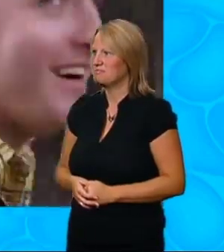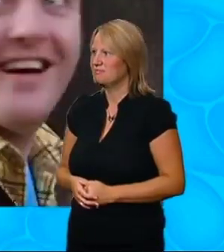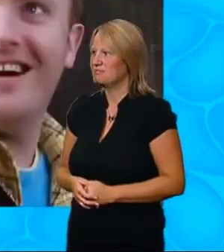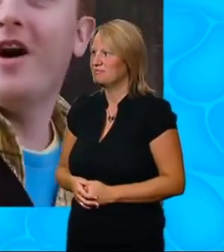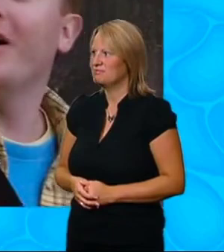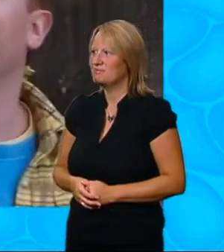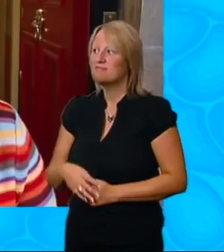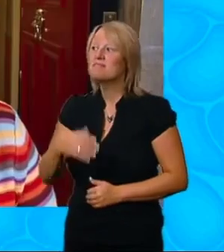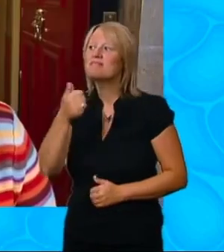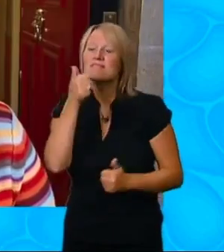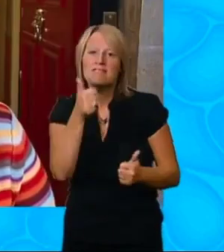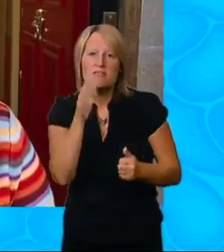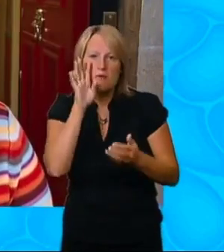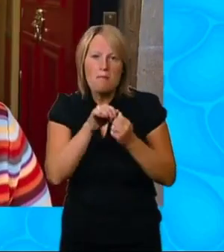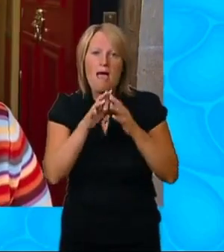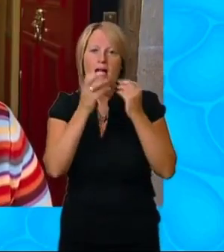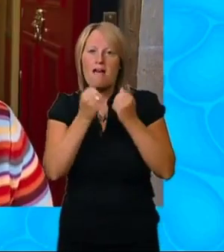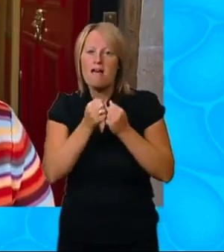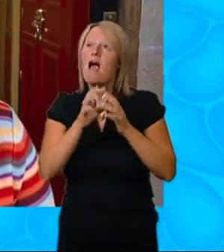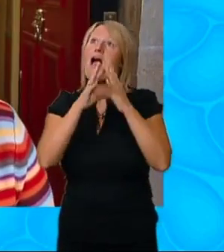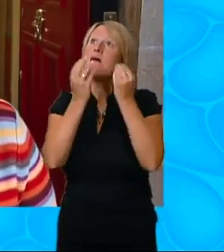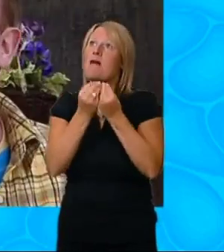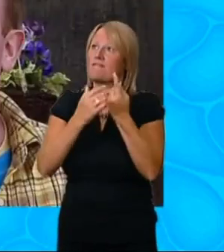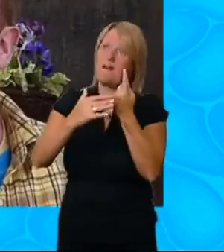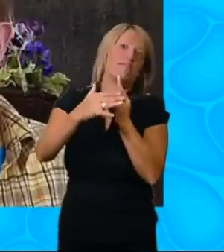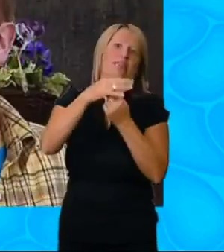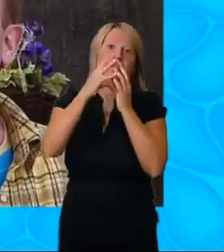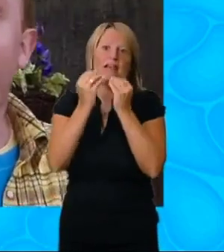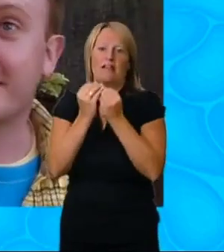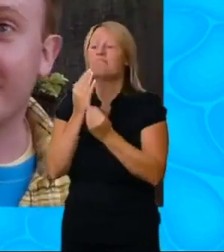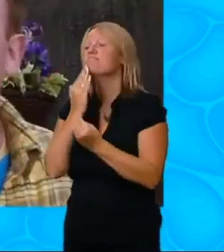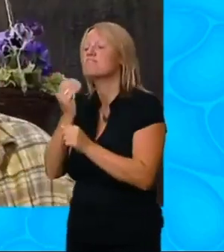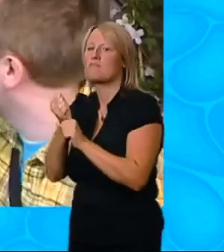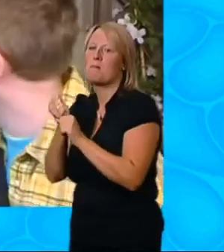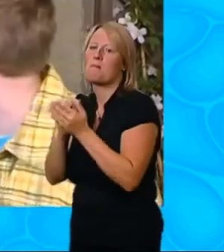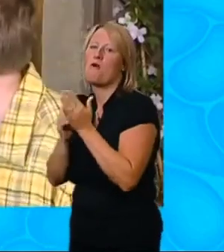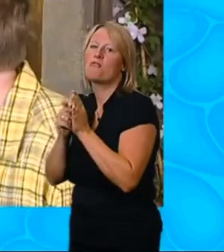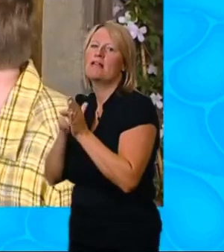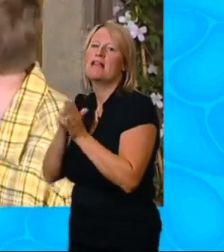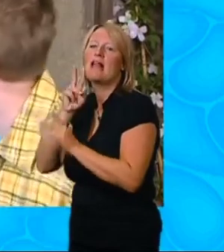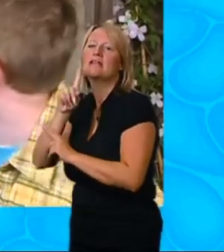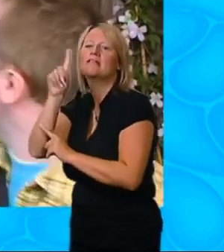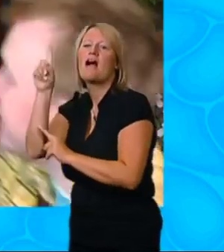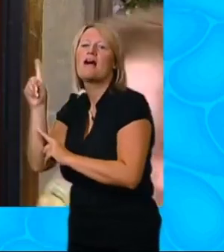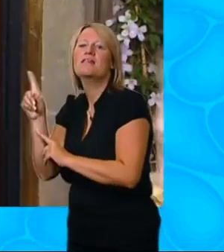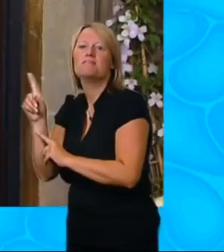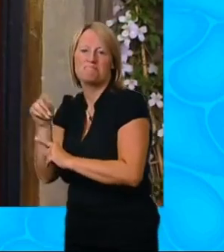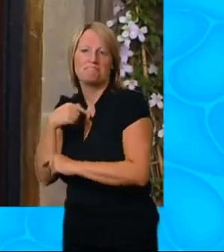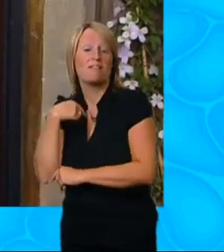Now remember, there's a place for everything. Thanks, Granny Murray. I'll see you later. I'll be thinking of you, darling. Me